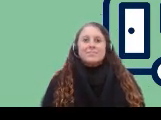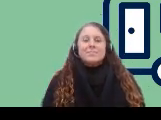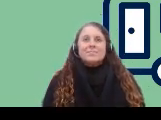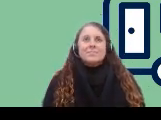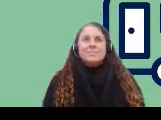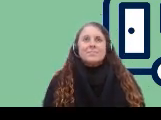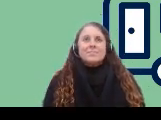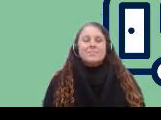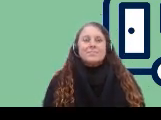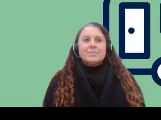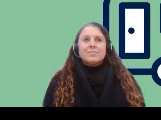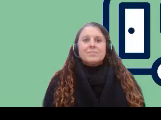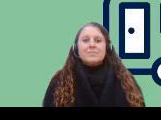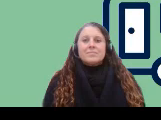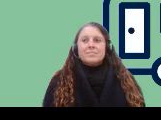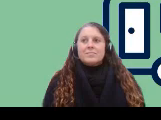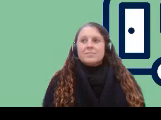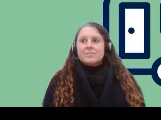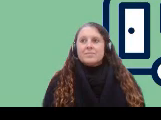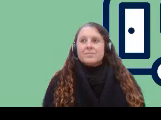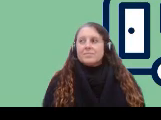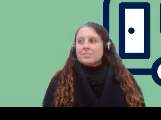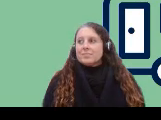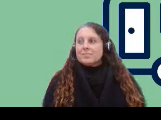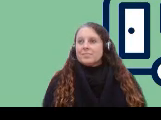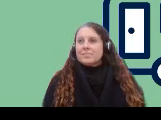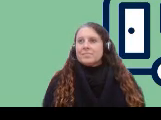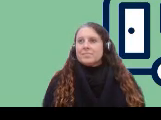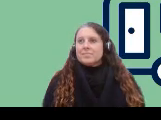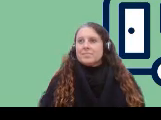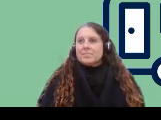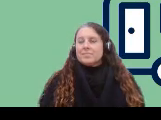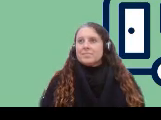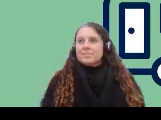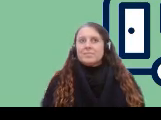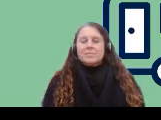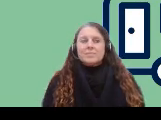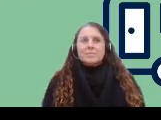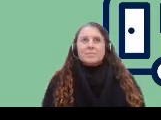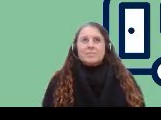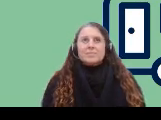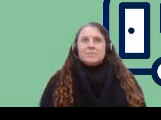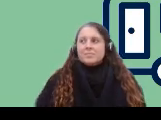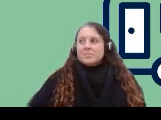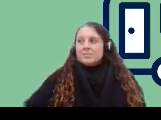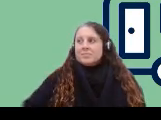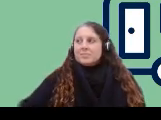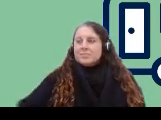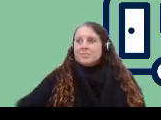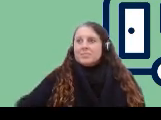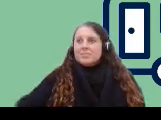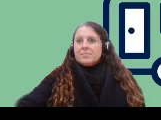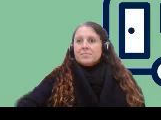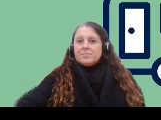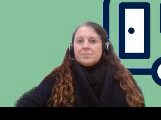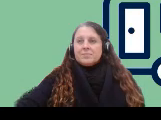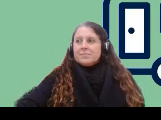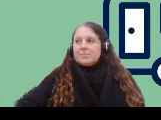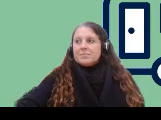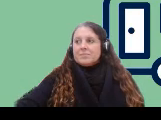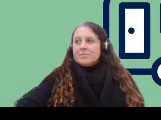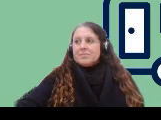community engagement officer. And I'm the communications and engagement manager with the community services